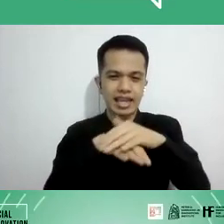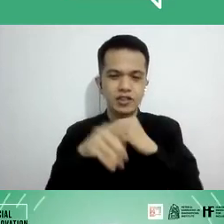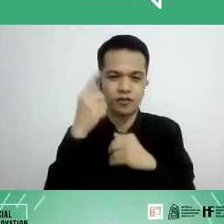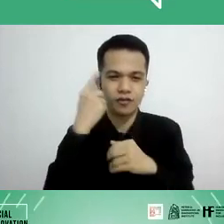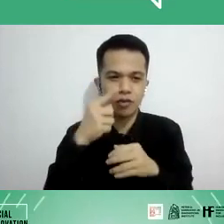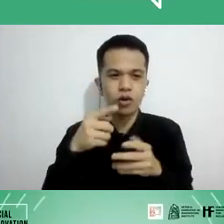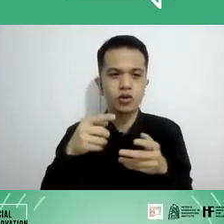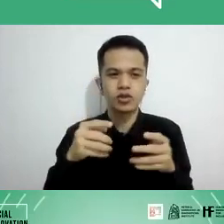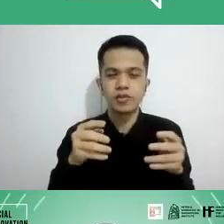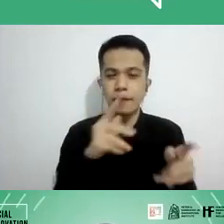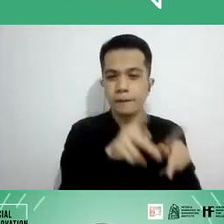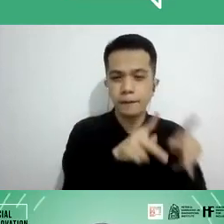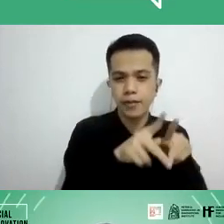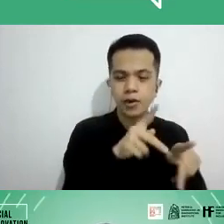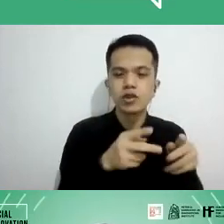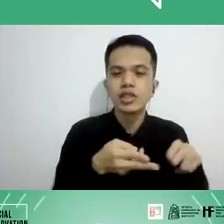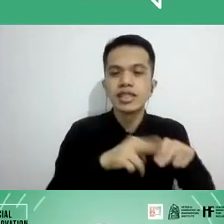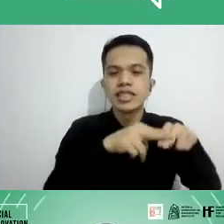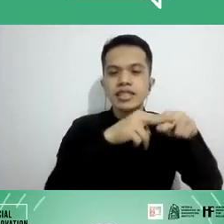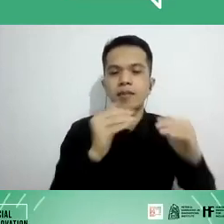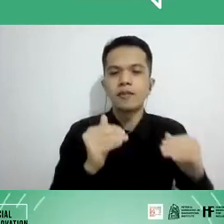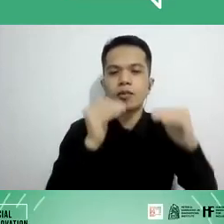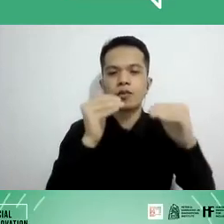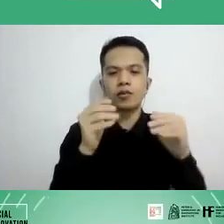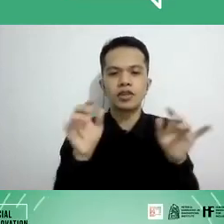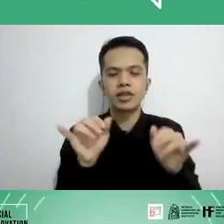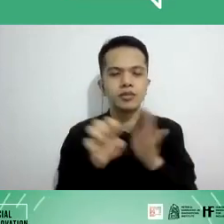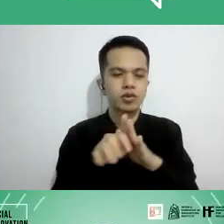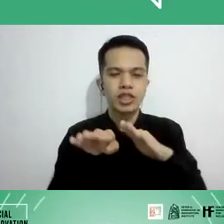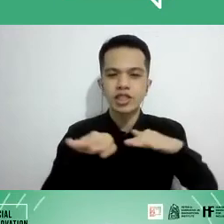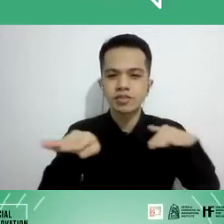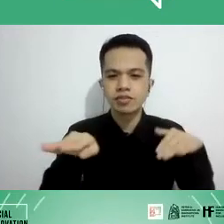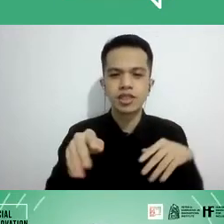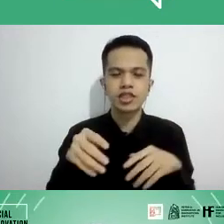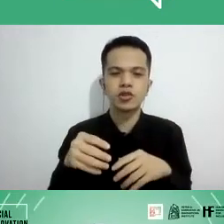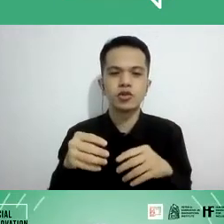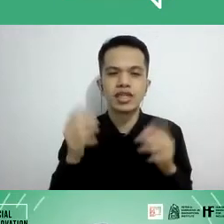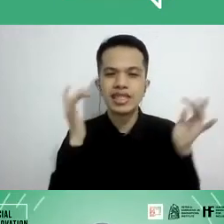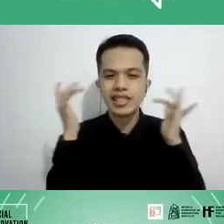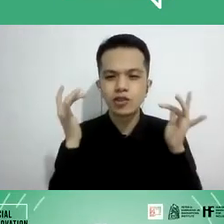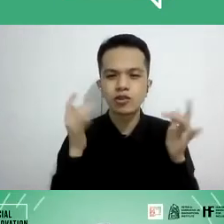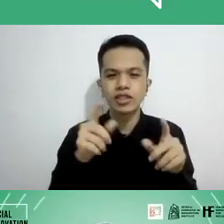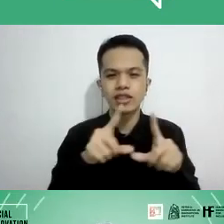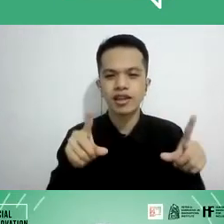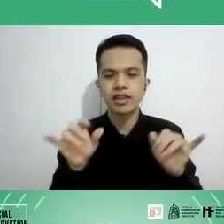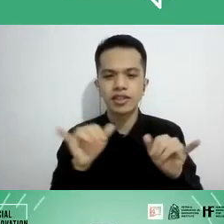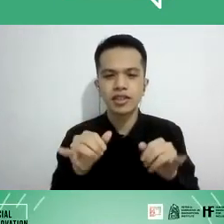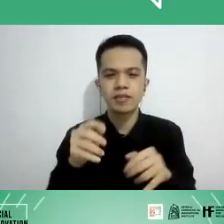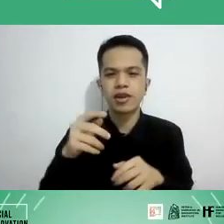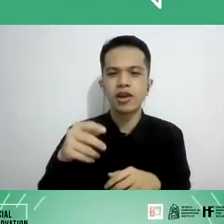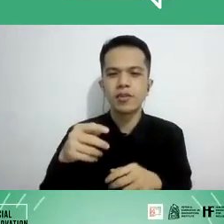pedestrians, it increased and promoted things like pedestrian traffic, noise level, pollution, as well as even